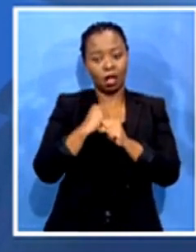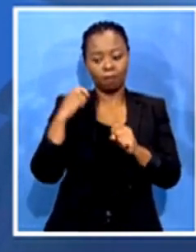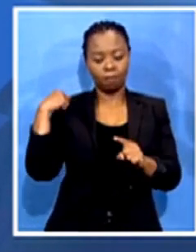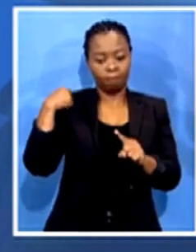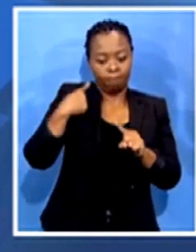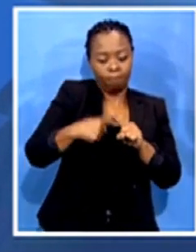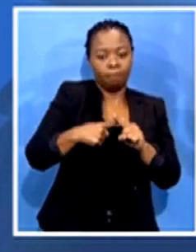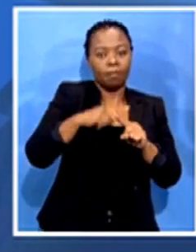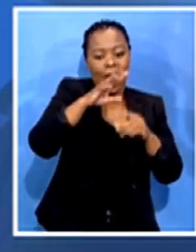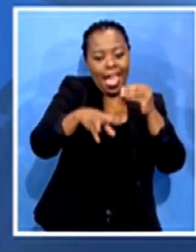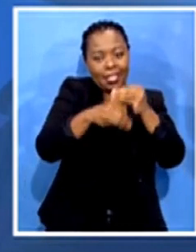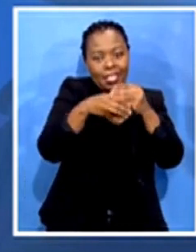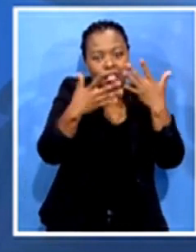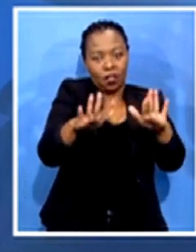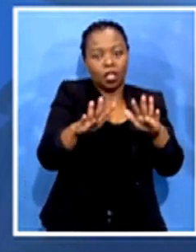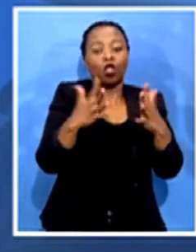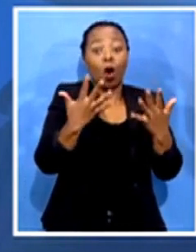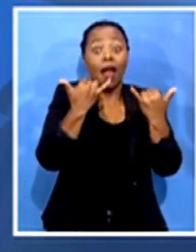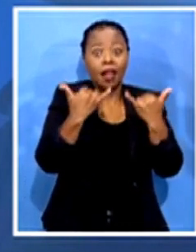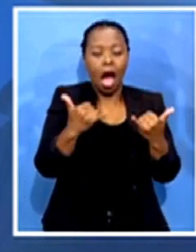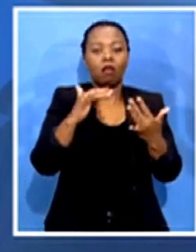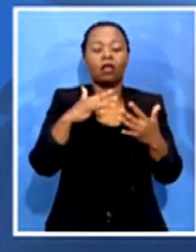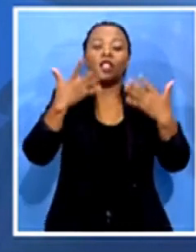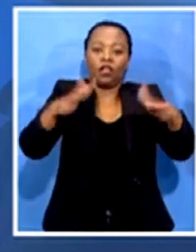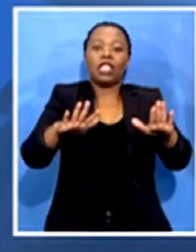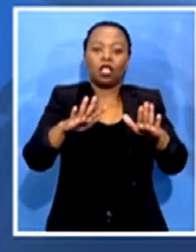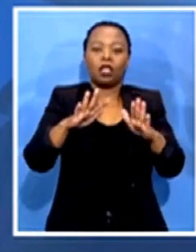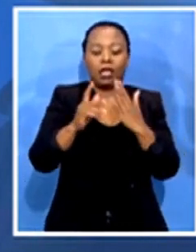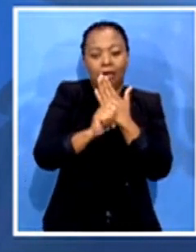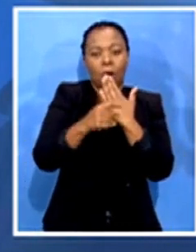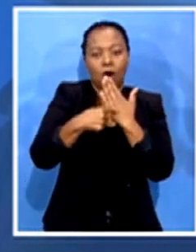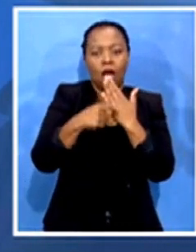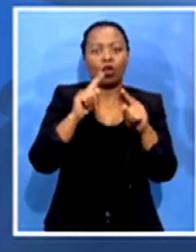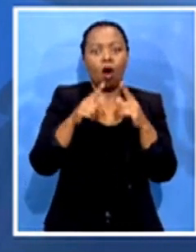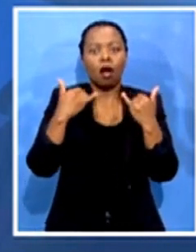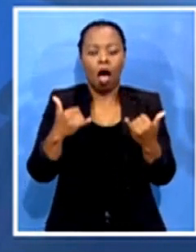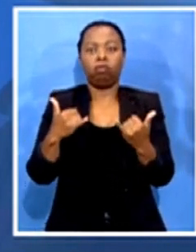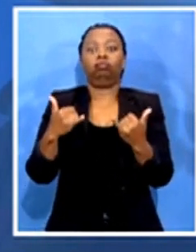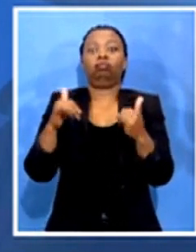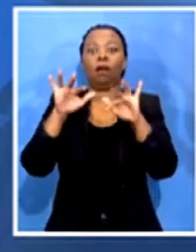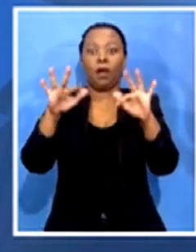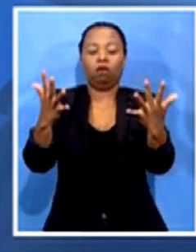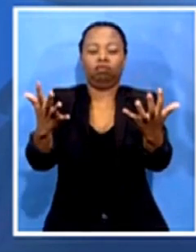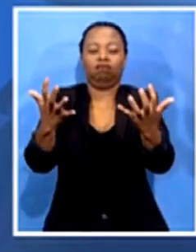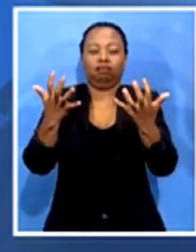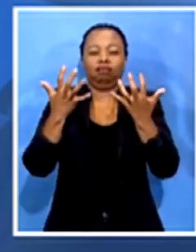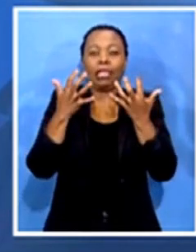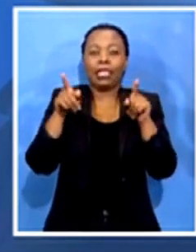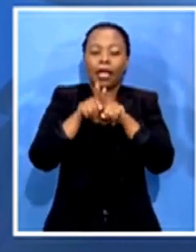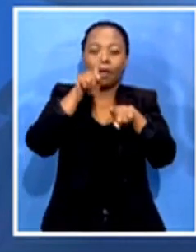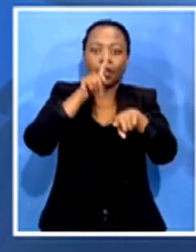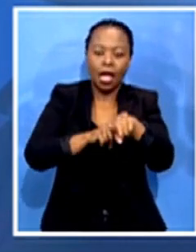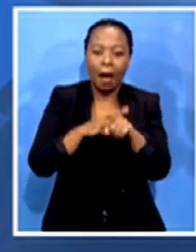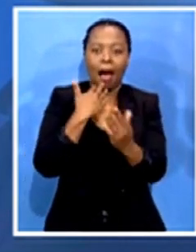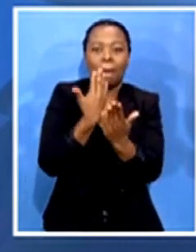have a backlog with all the clients now coming at the same time for them to apply for a grant, which they could have done earlier.